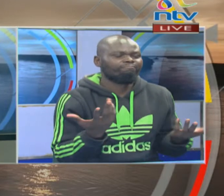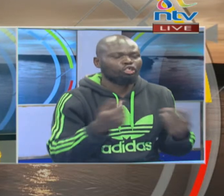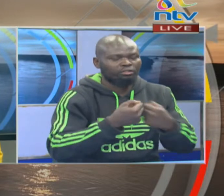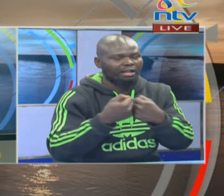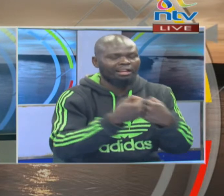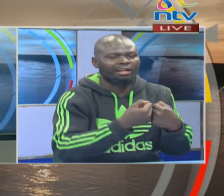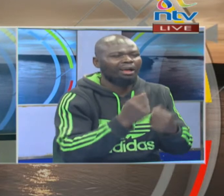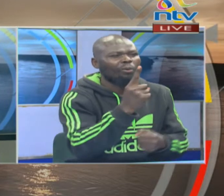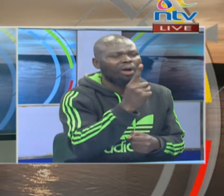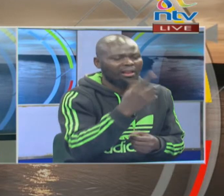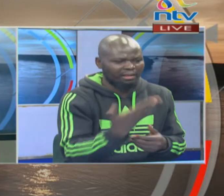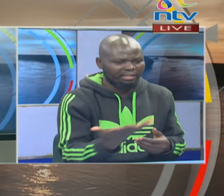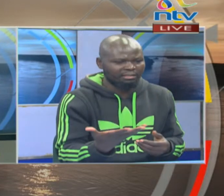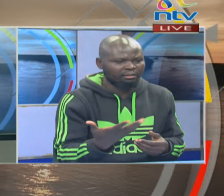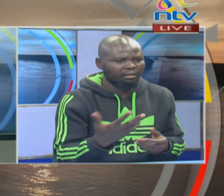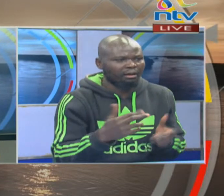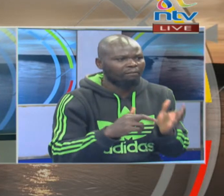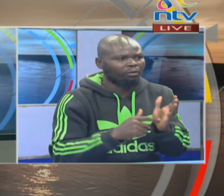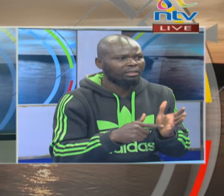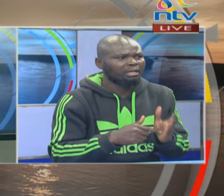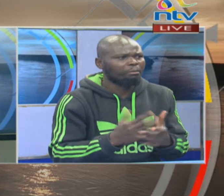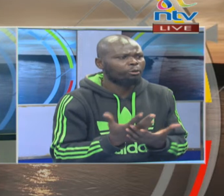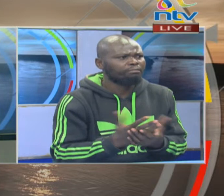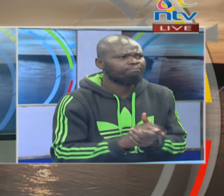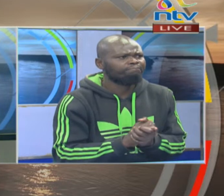No, it's okay.